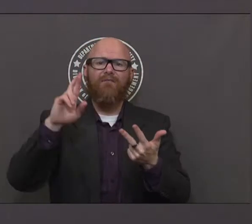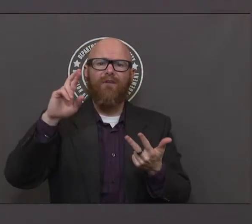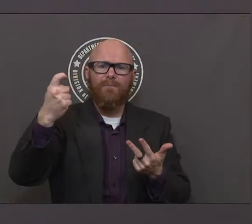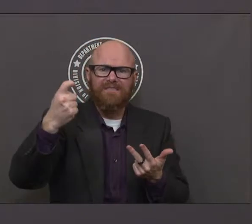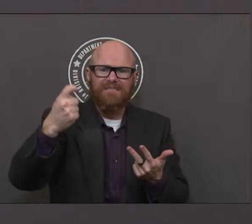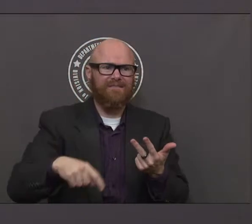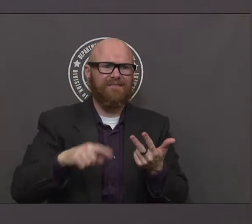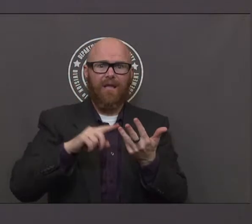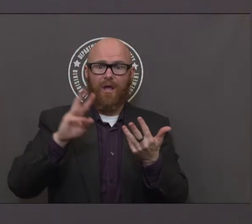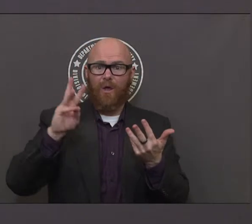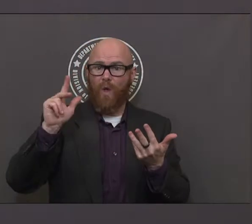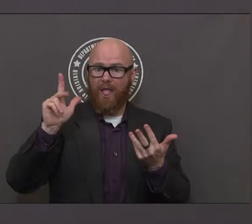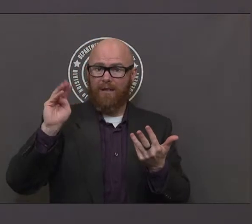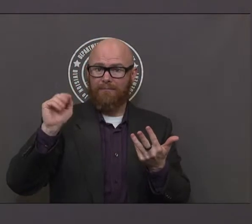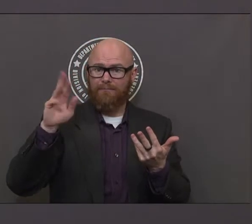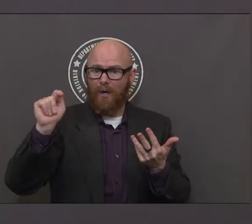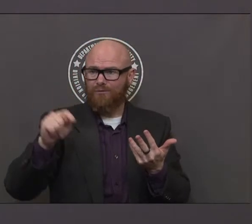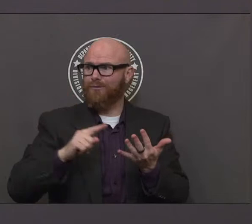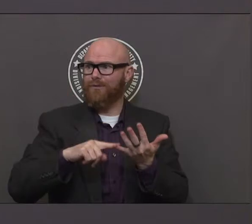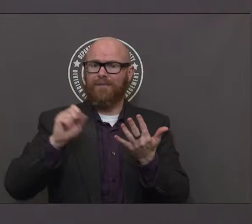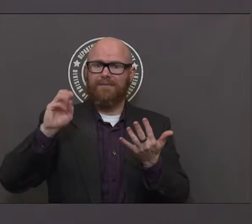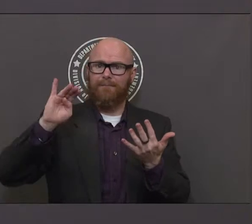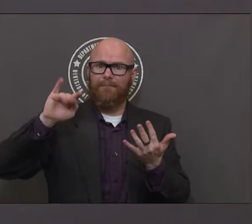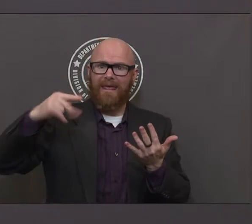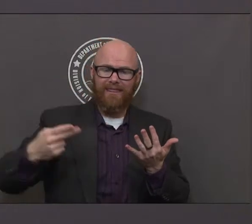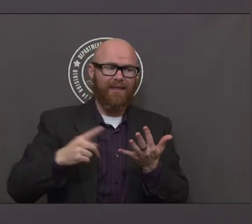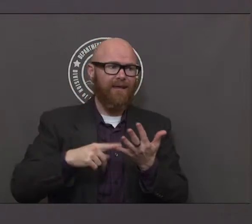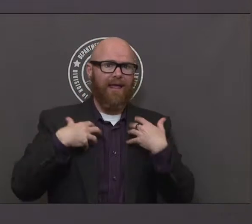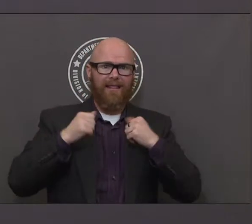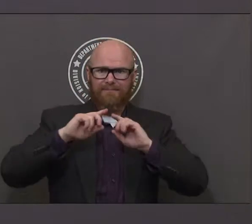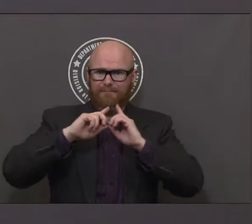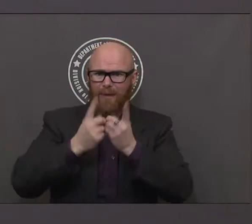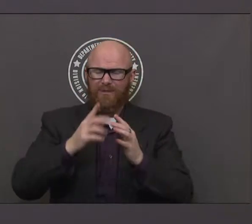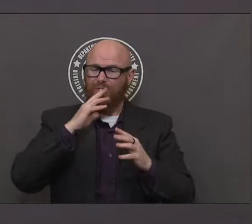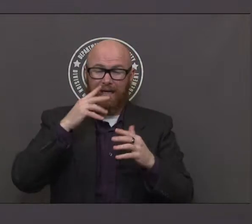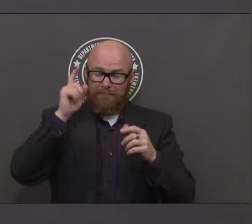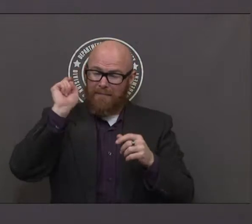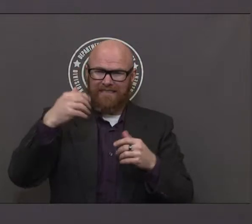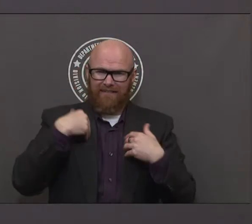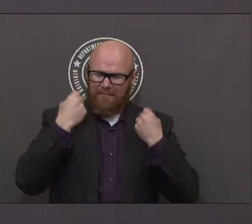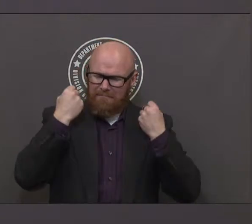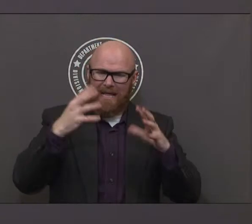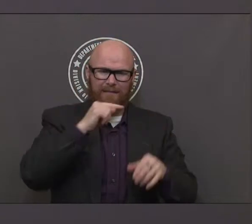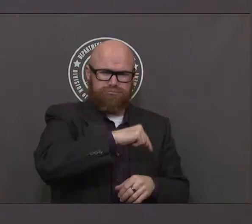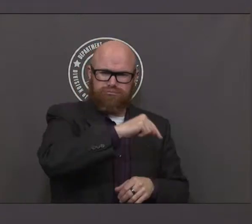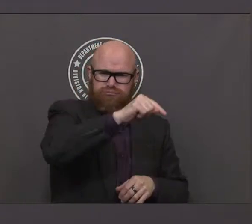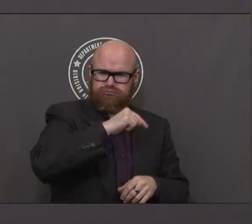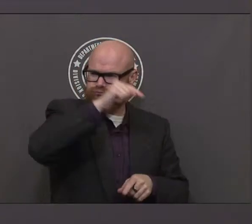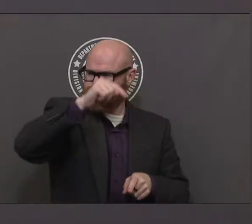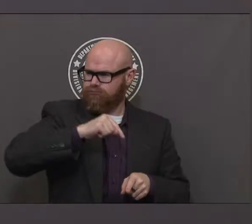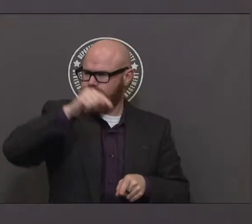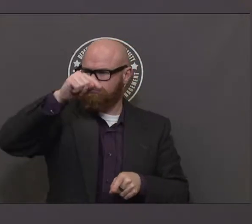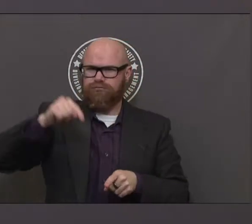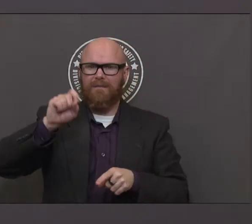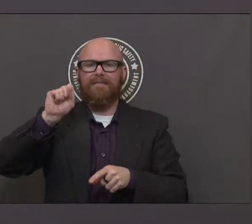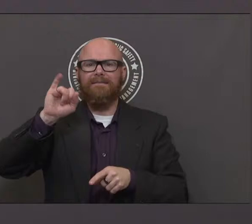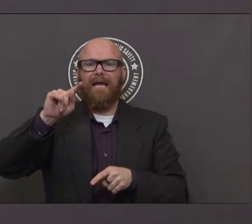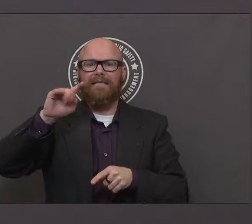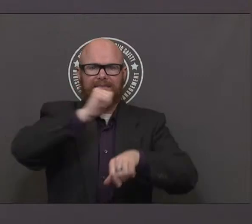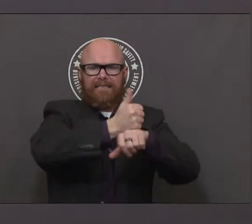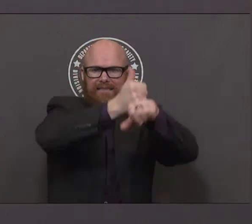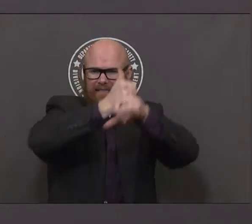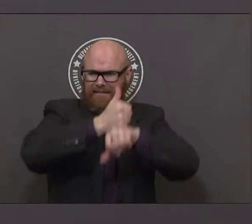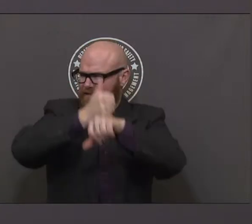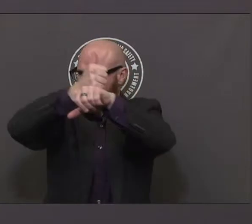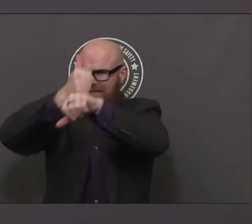high throughput sites that we're working with to really increase the amount that we can get through. And we're going to need